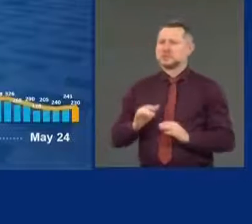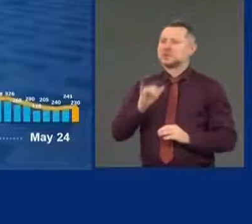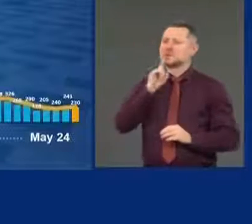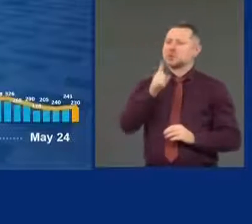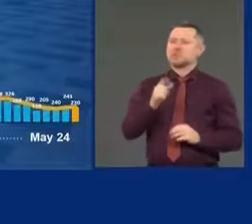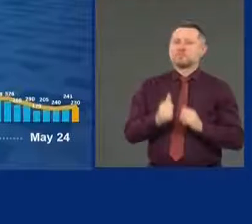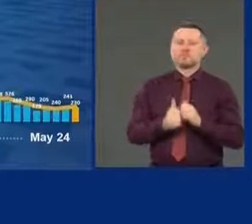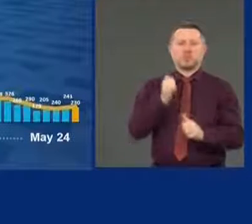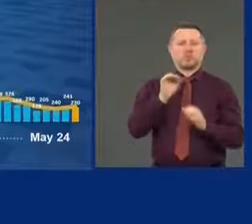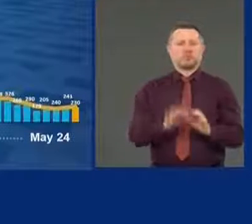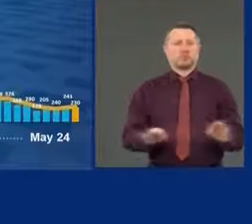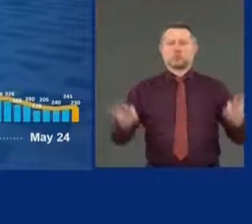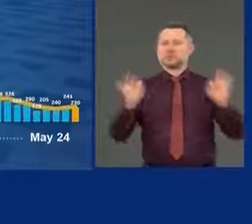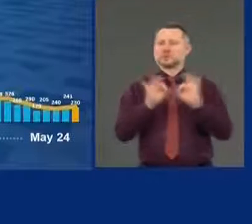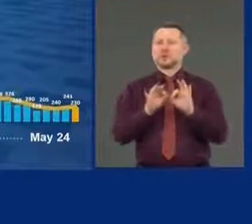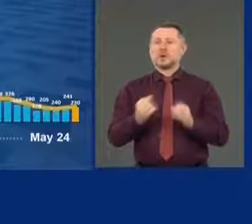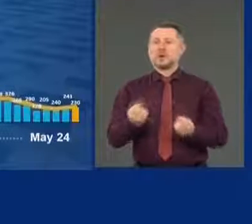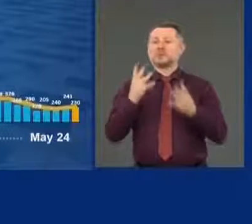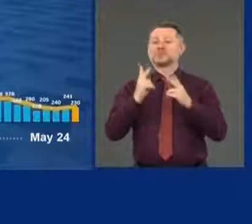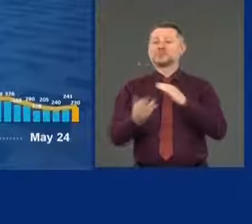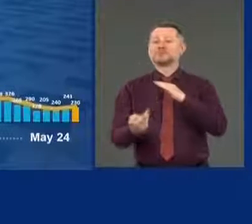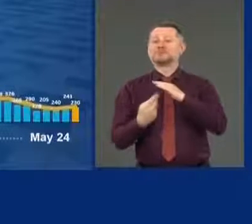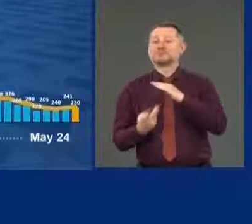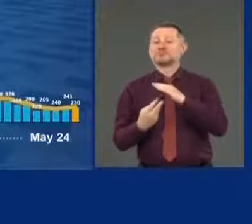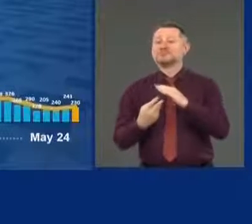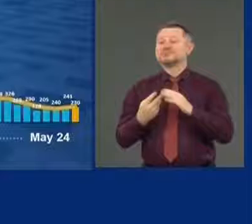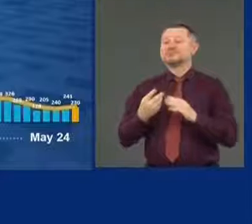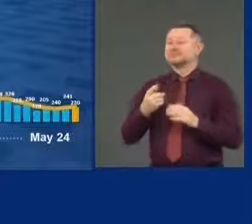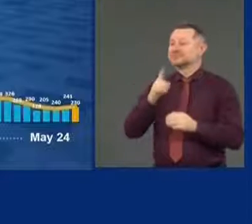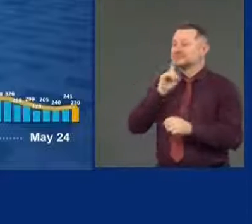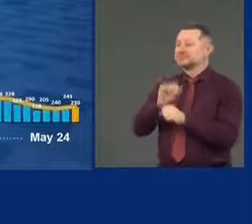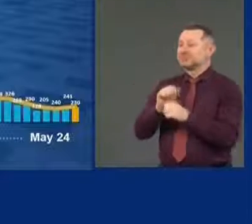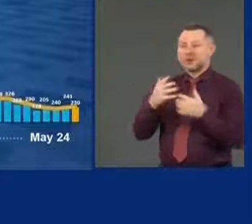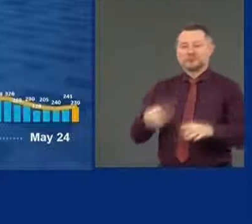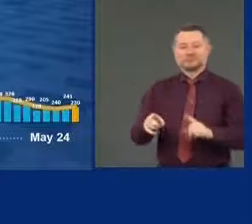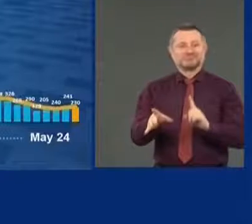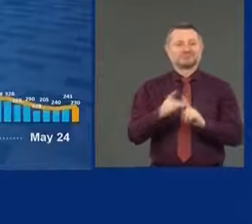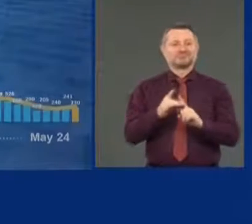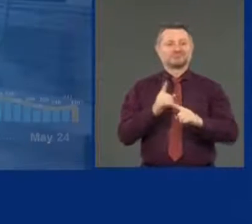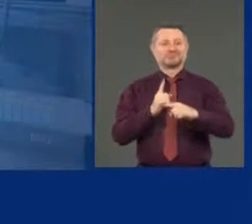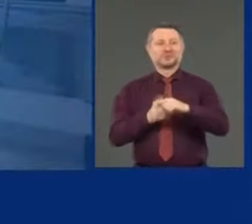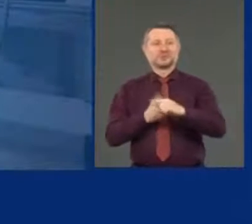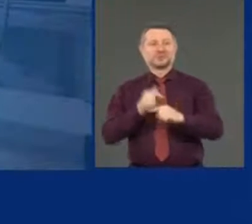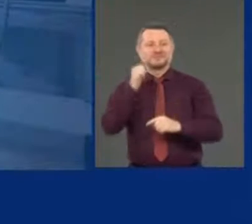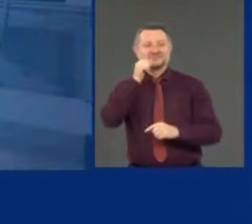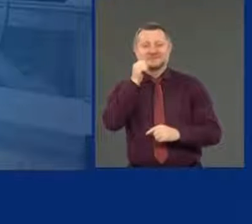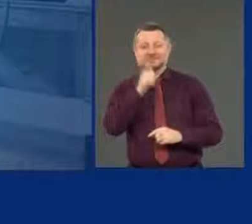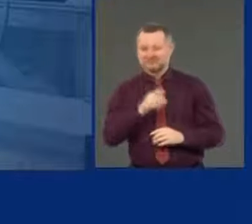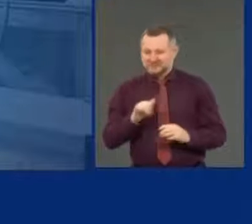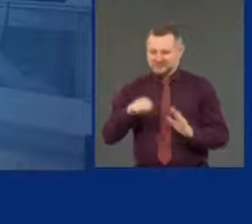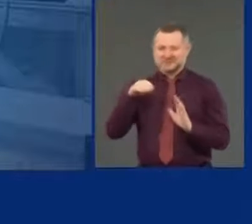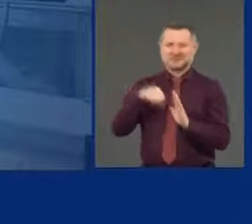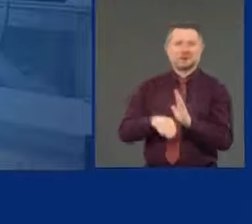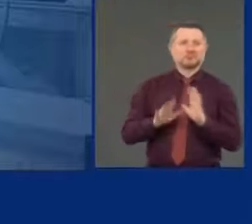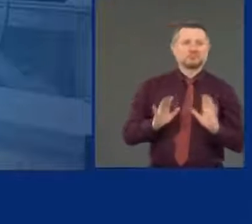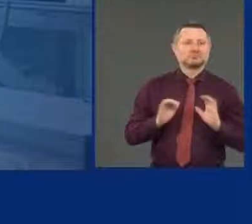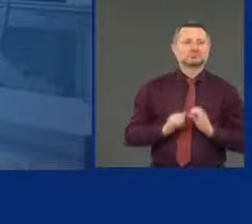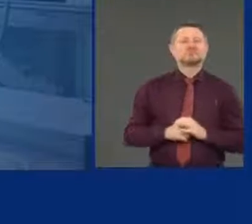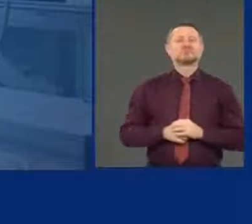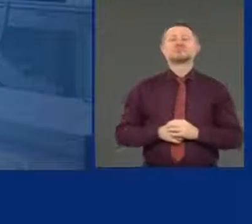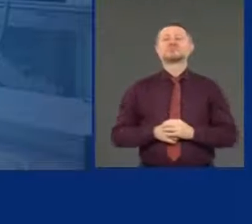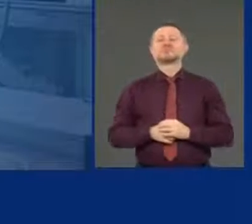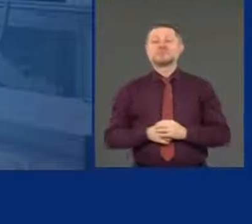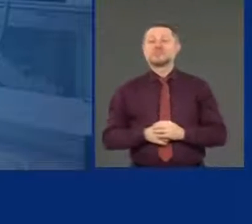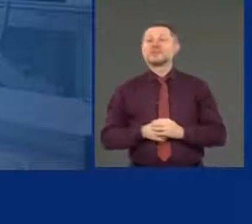It means the number of people who are coming in to our hospitals on a day-to-day basis continues to drop. And the